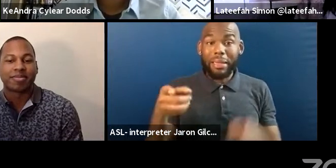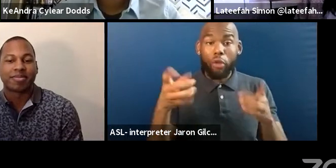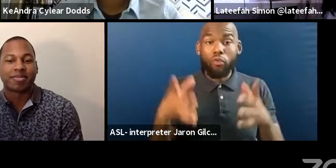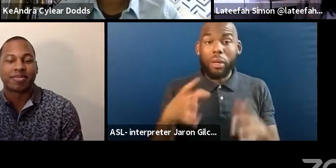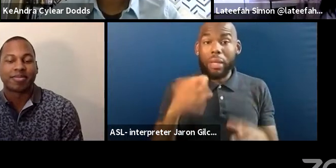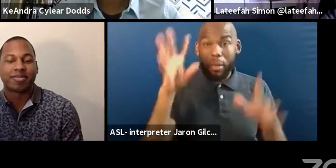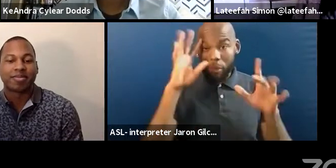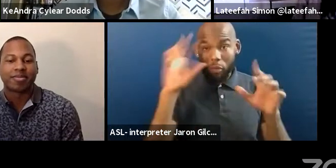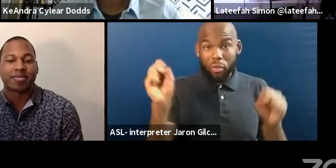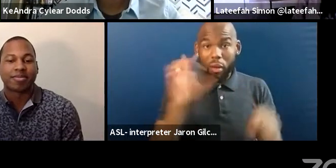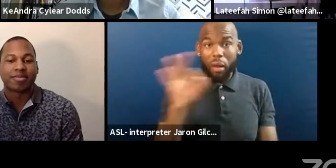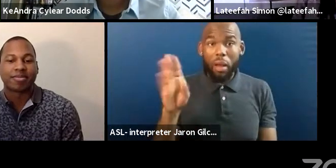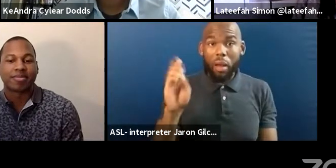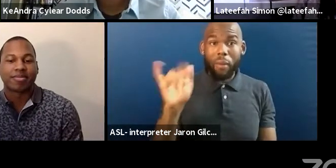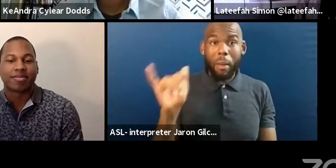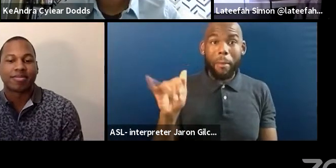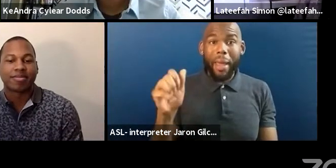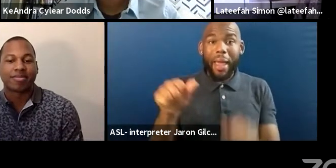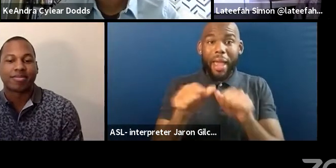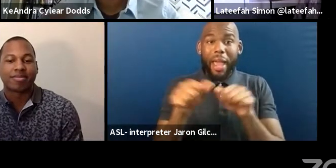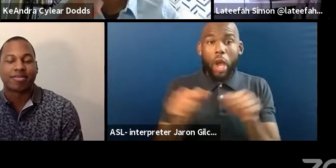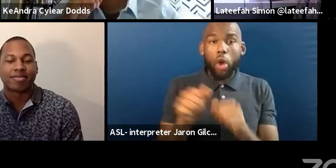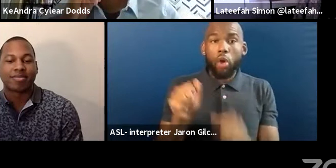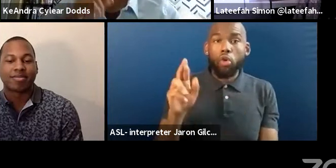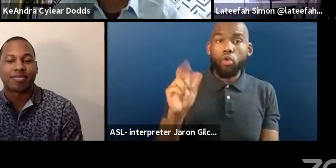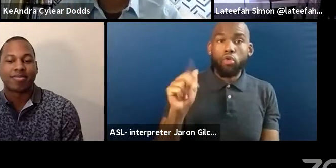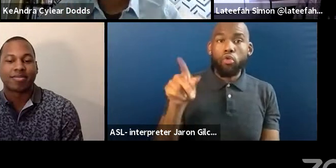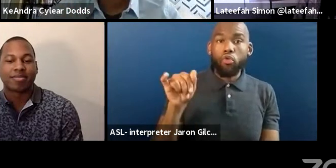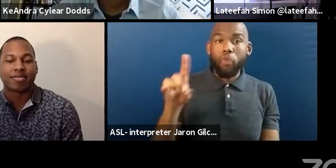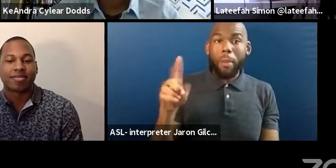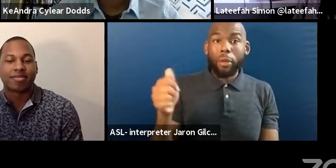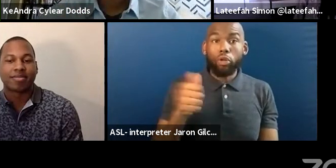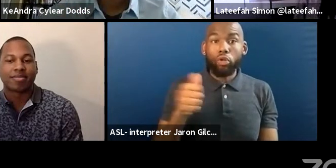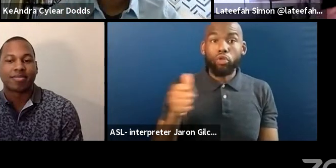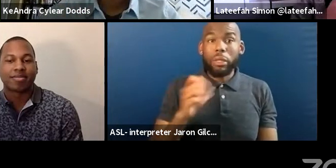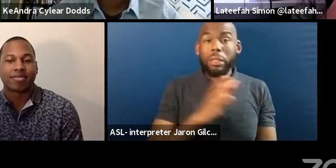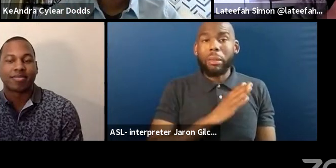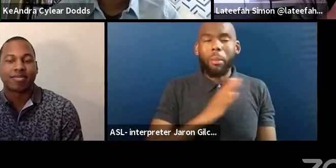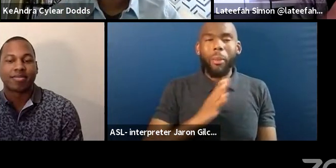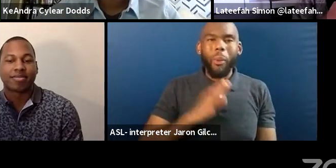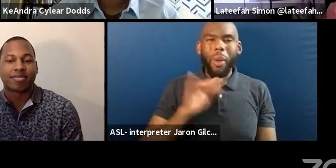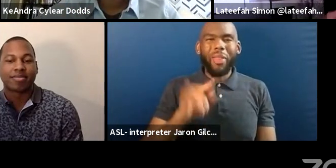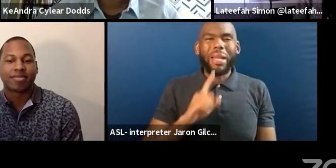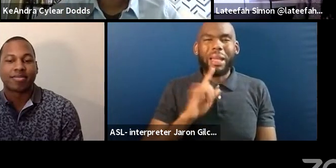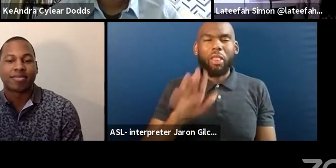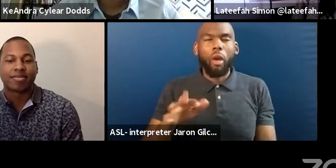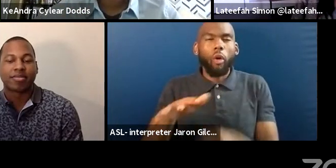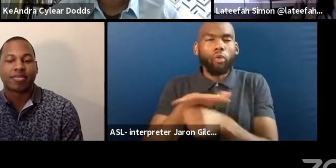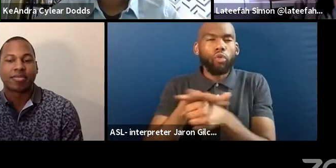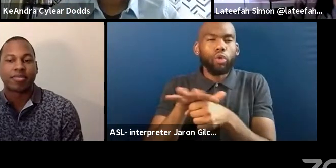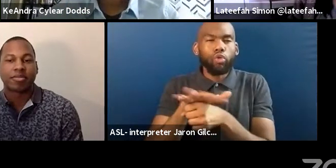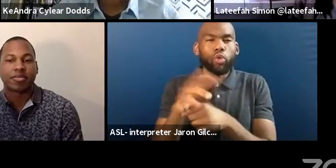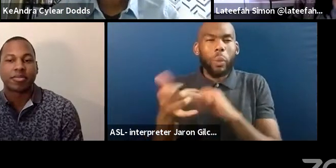of the Bay Area Rapid Transit Board, the BART Board, which is the regional subway in the San Francisco Bay Area.